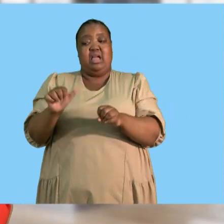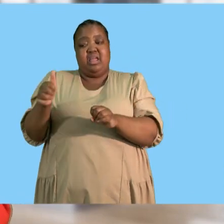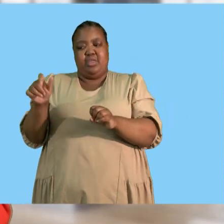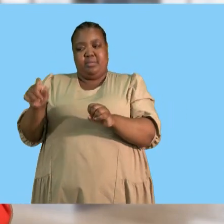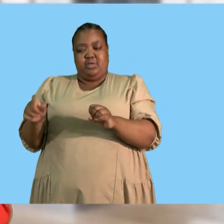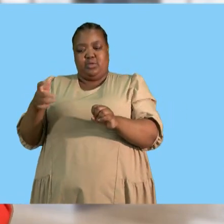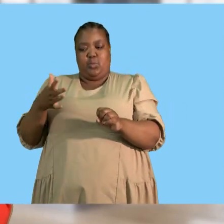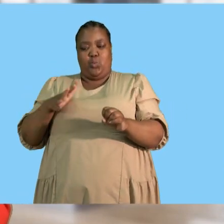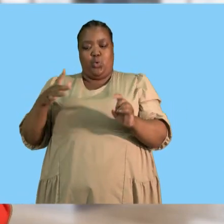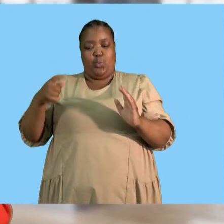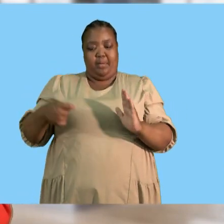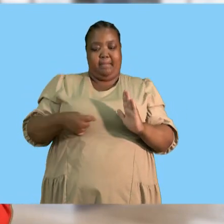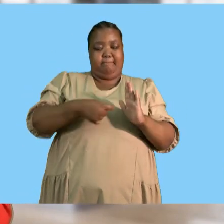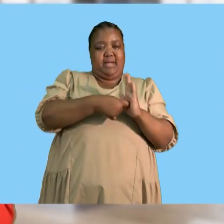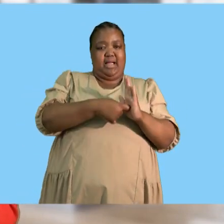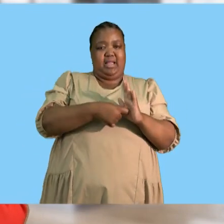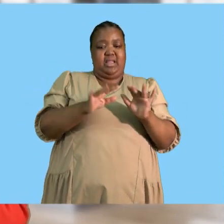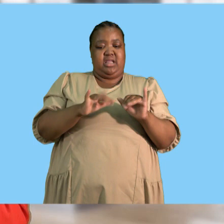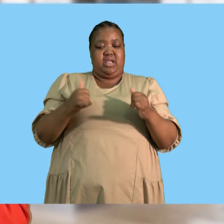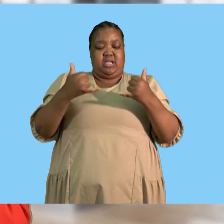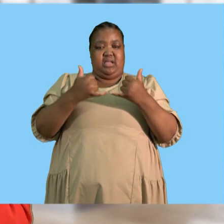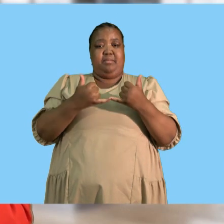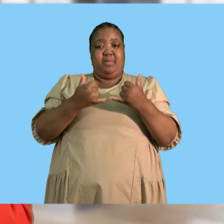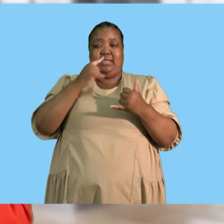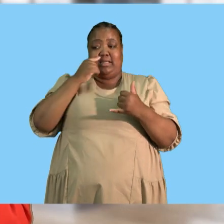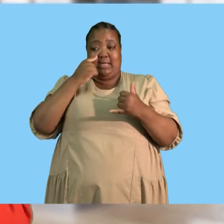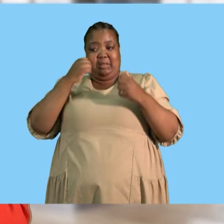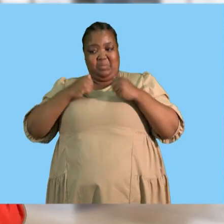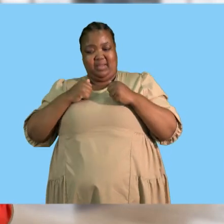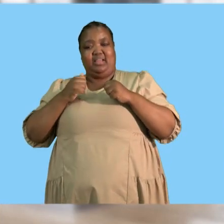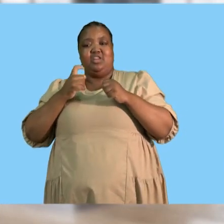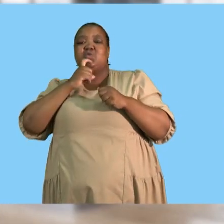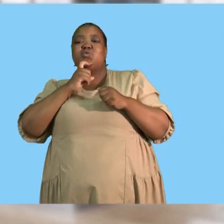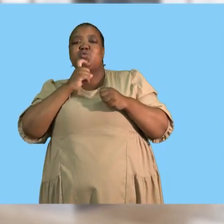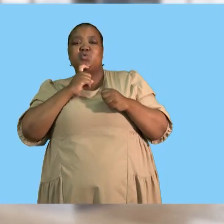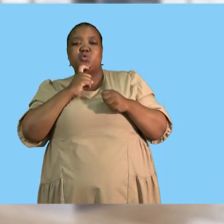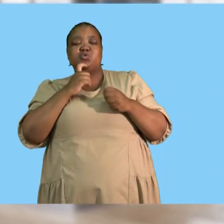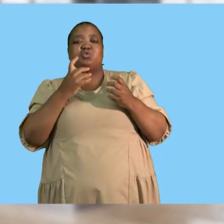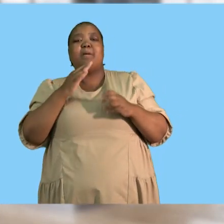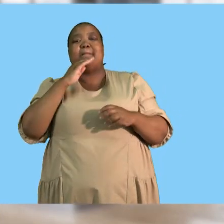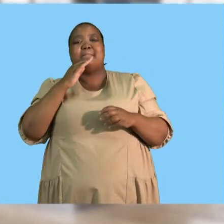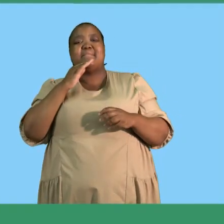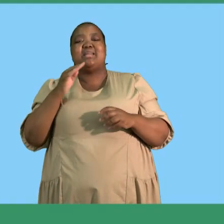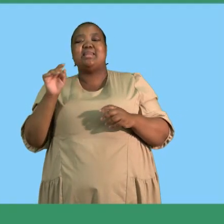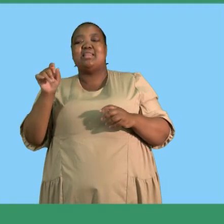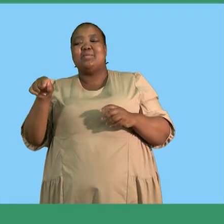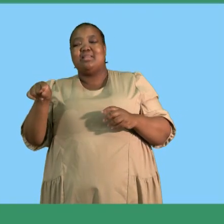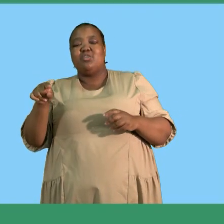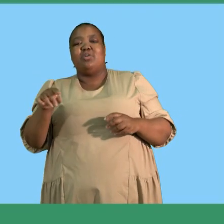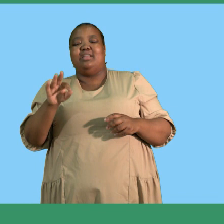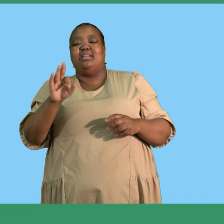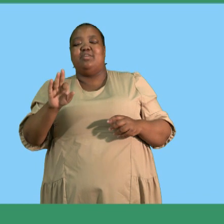Someone else who will want to start the company using my name will then be called a